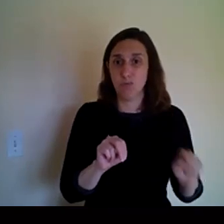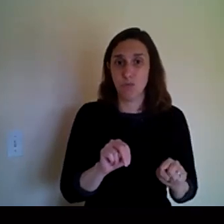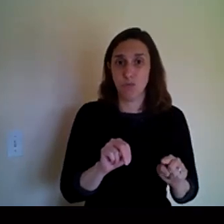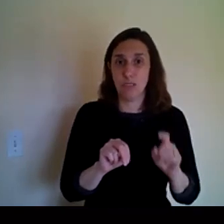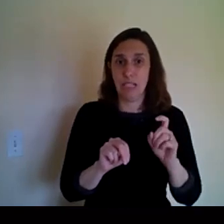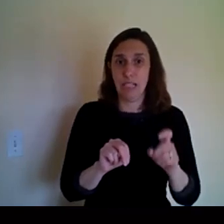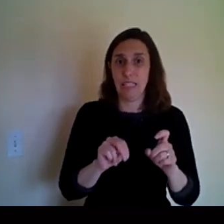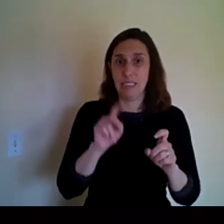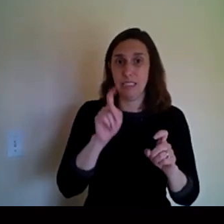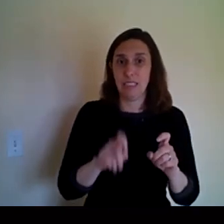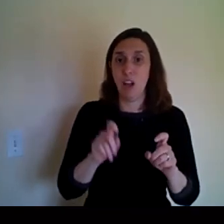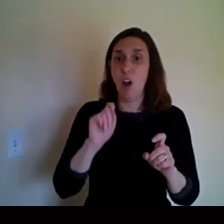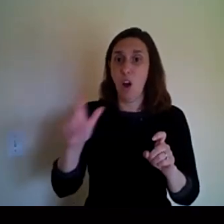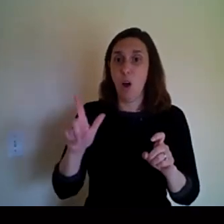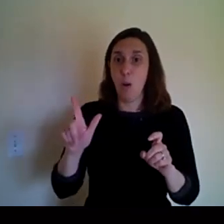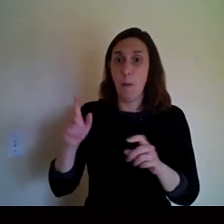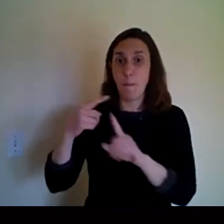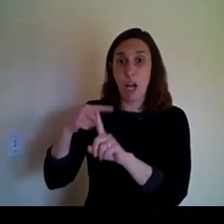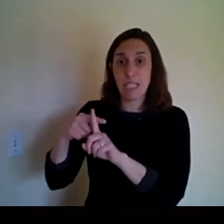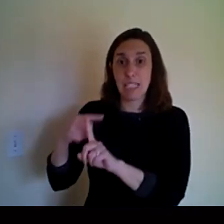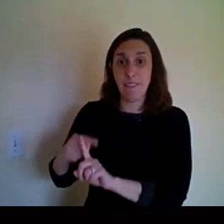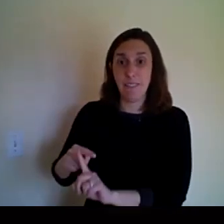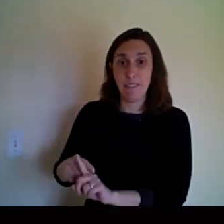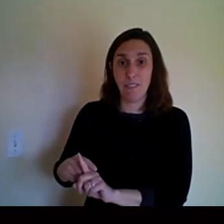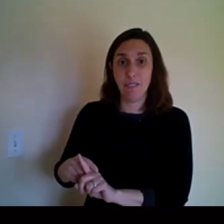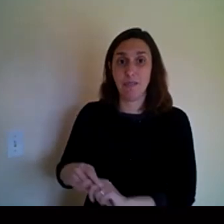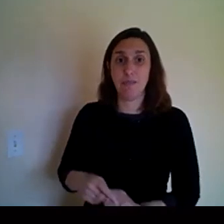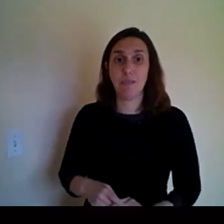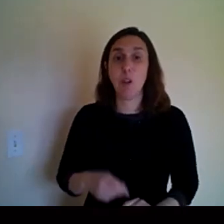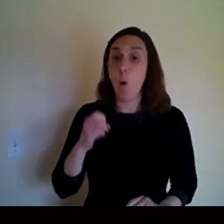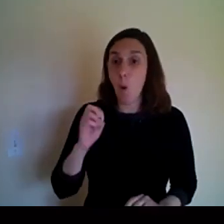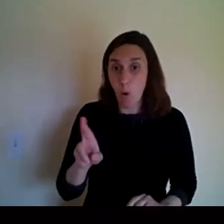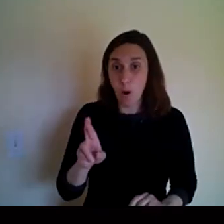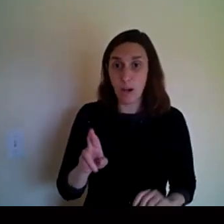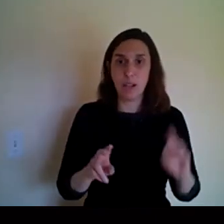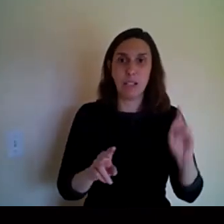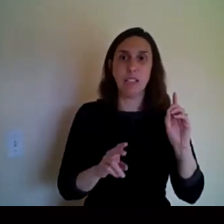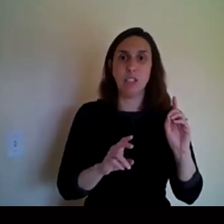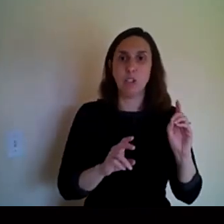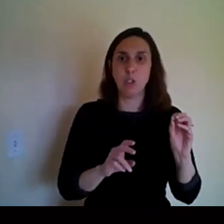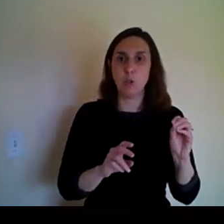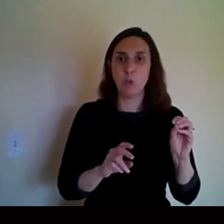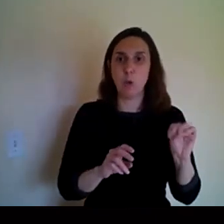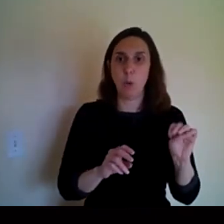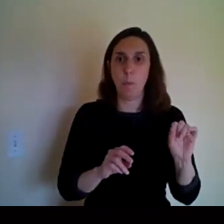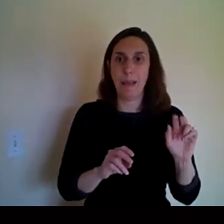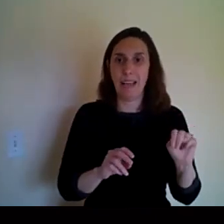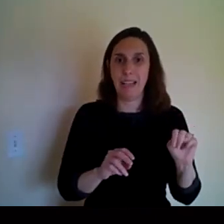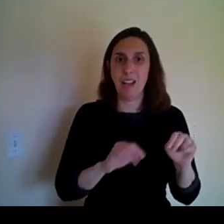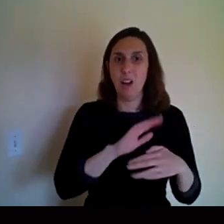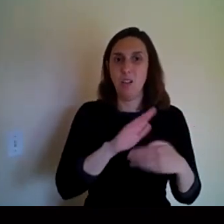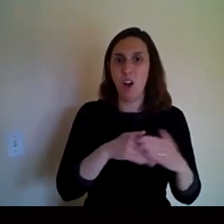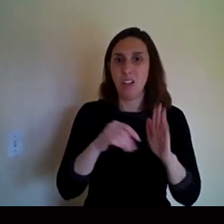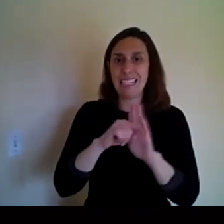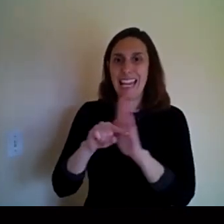of all positive values or the domain of all negative values, one or